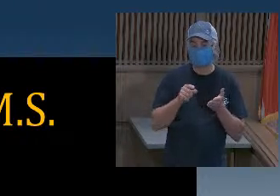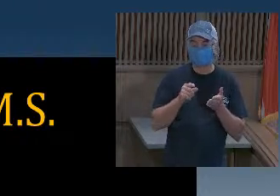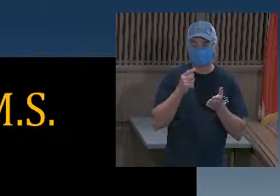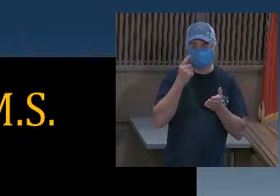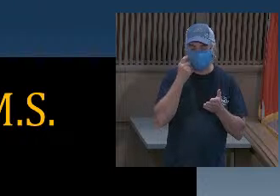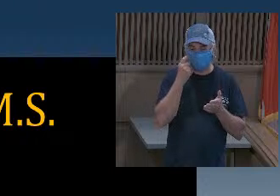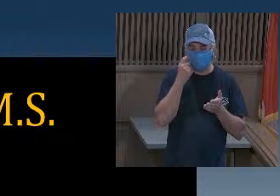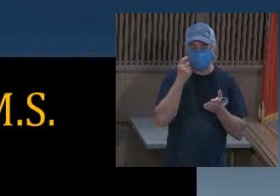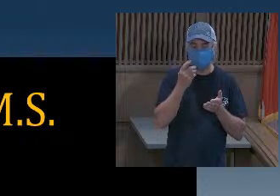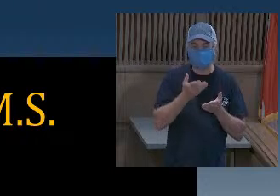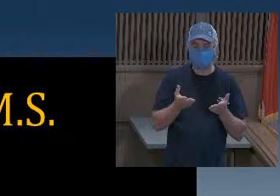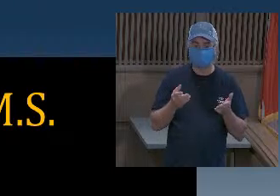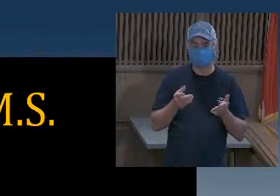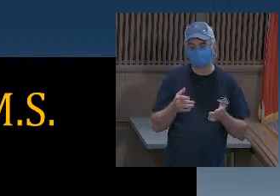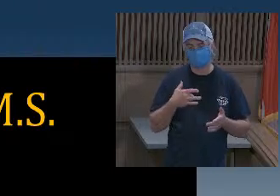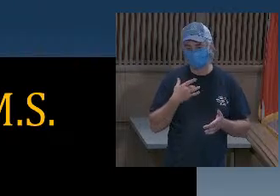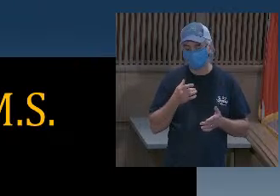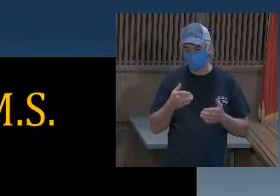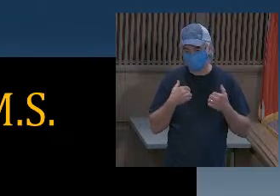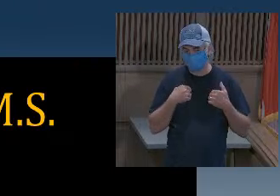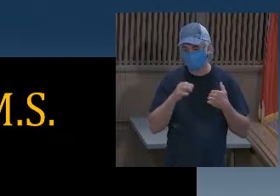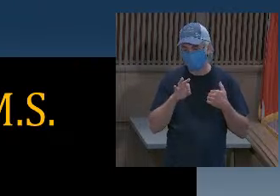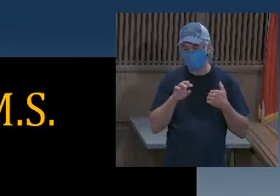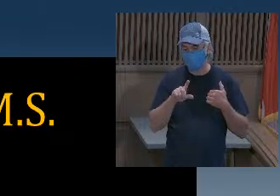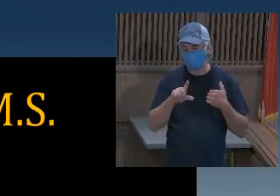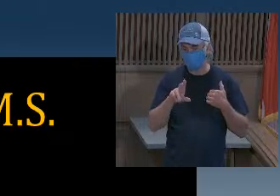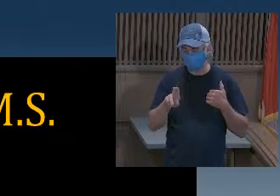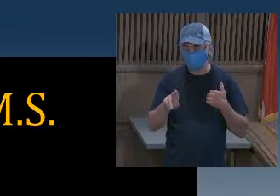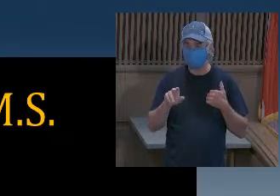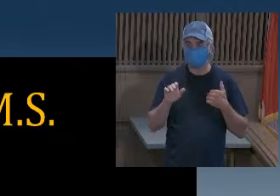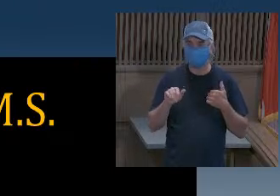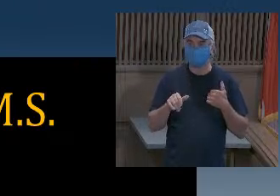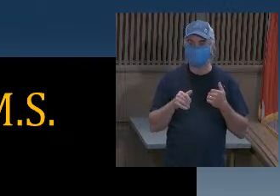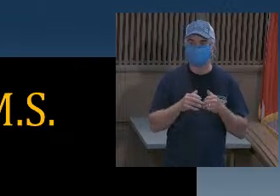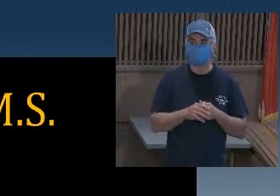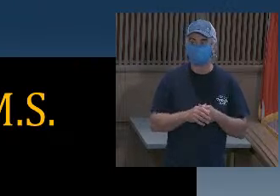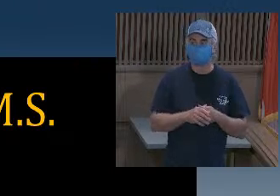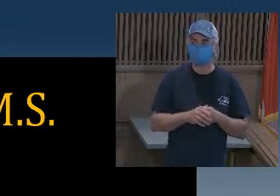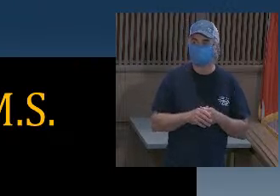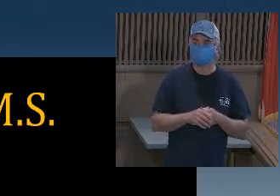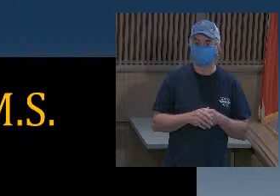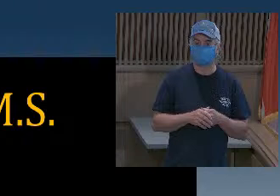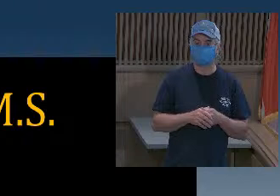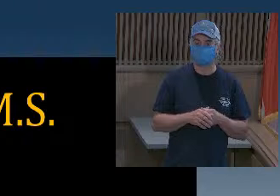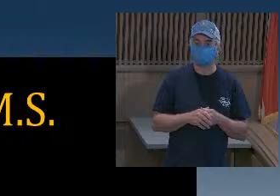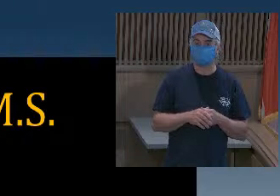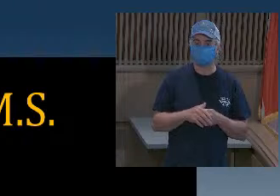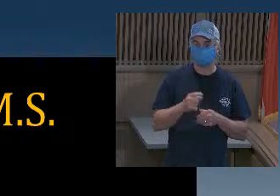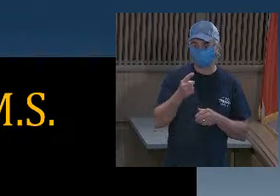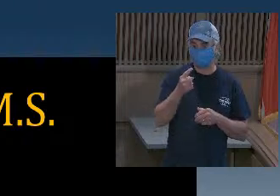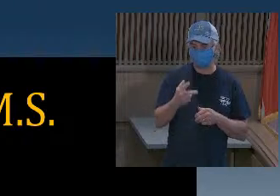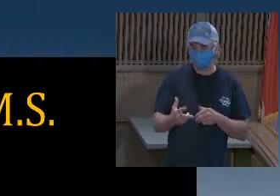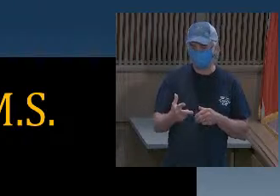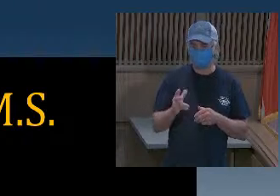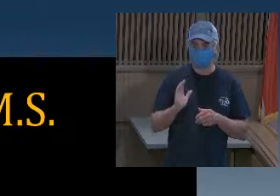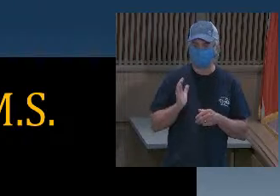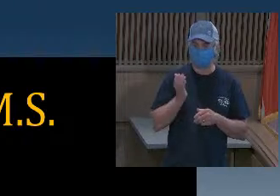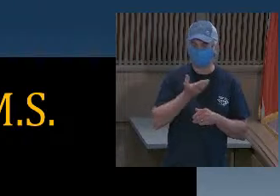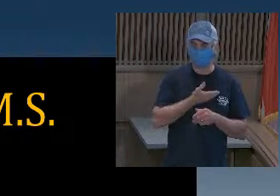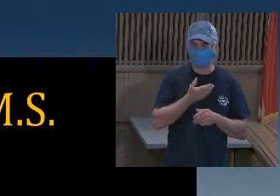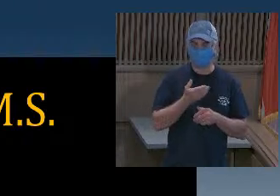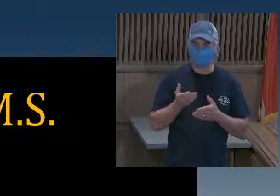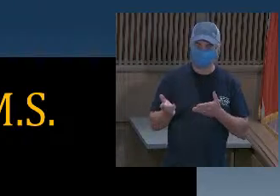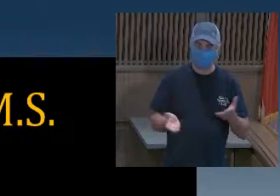symptoms of the flu, of the virus, this jumps up to 20.8% of our transports. Since this